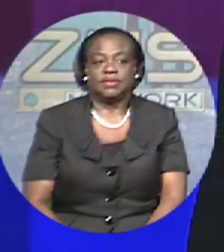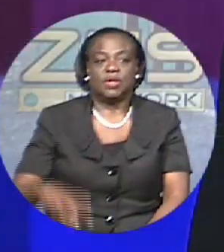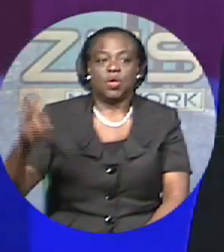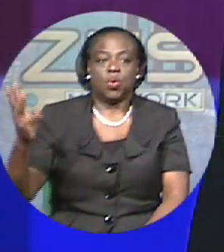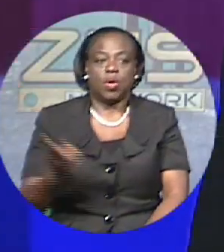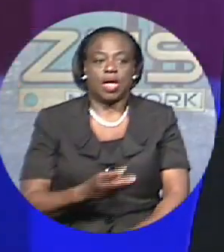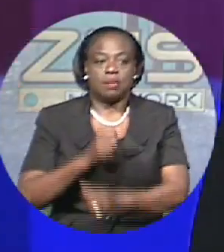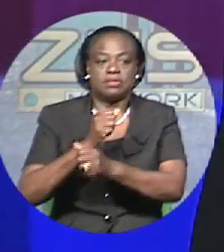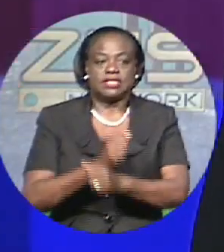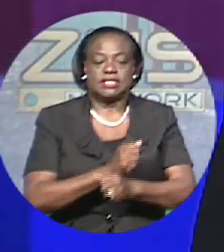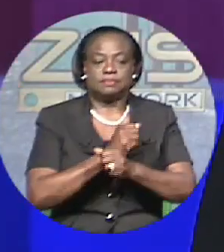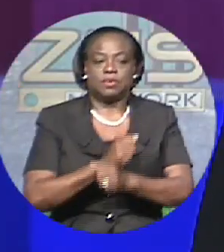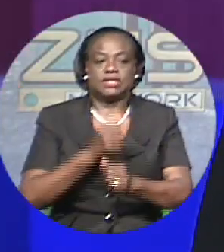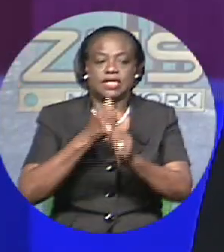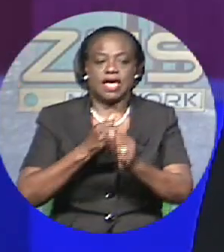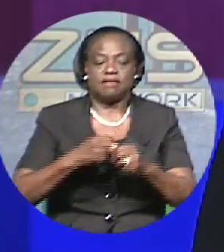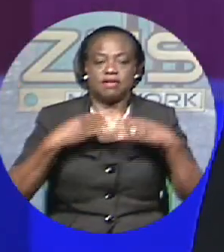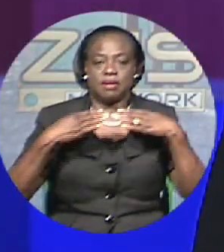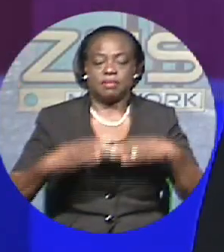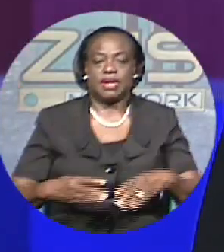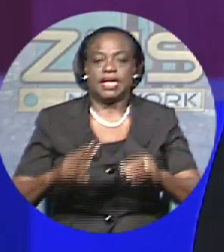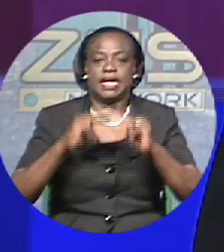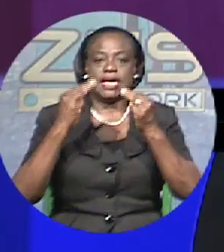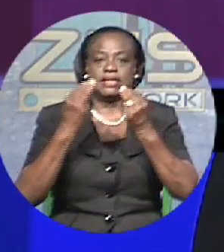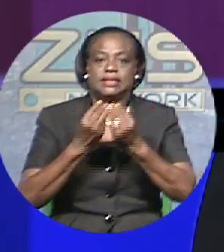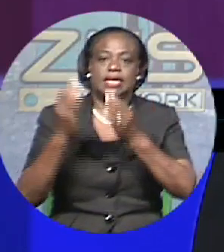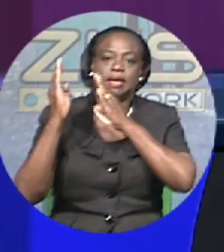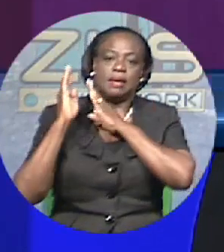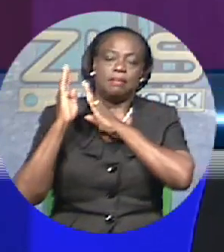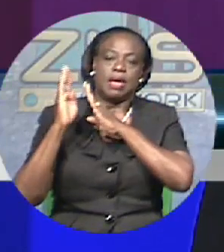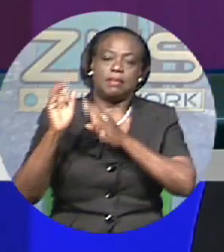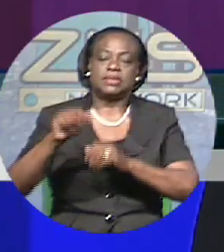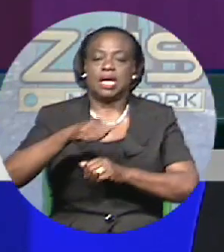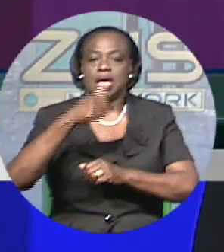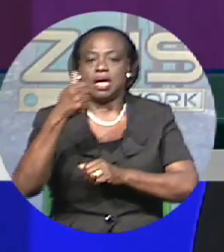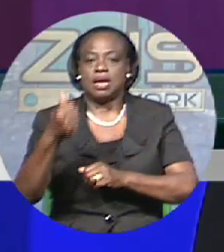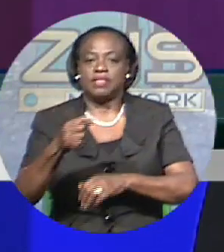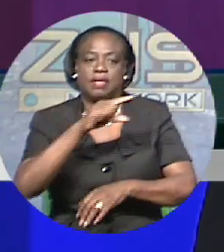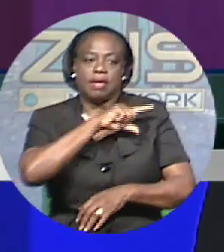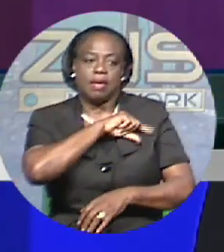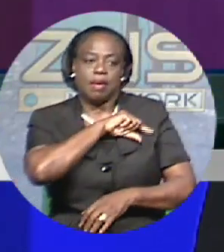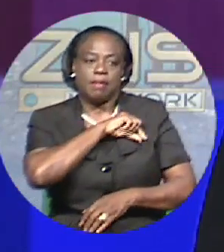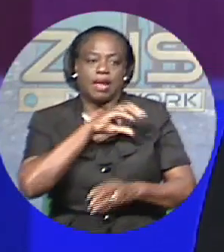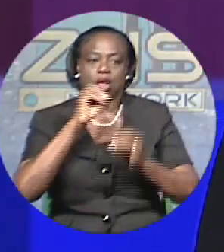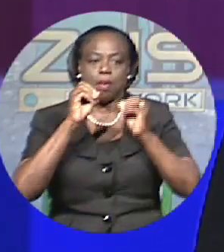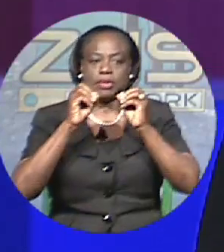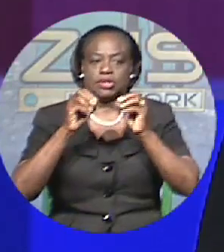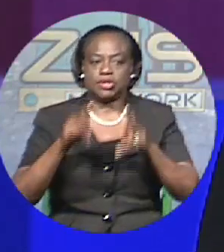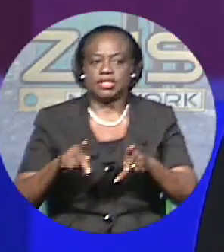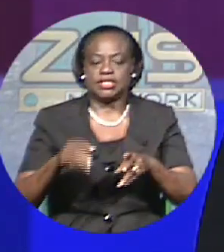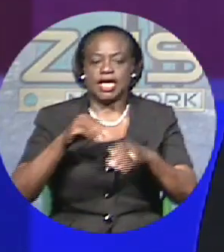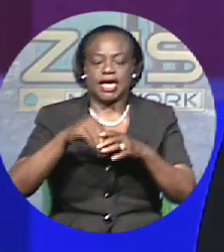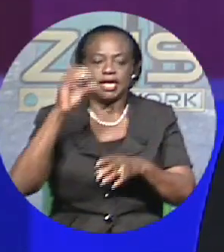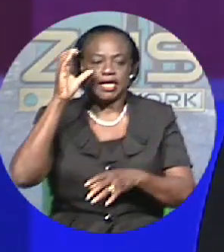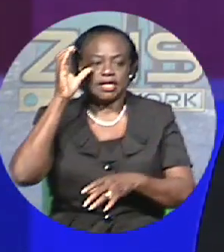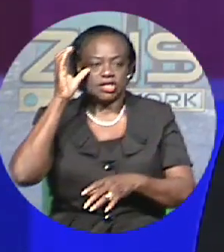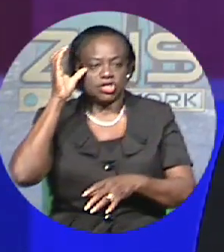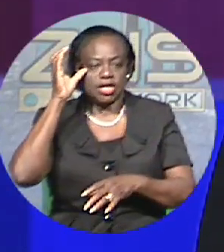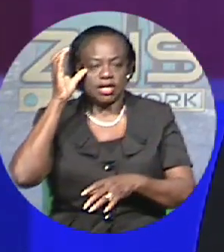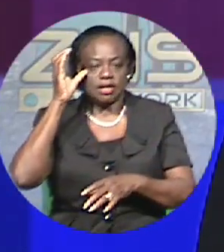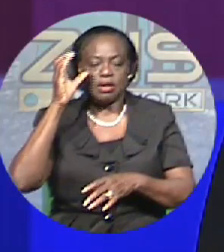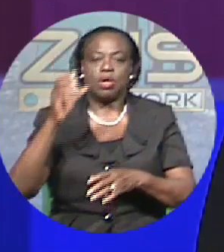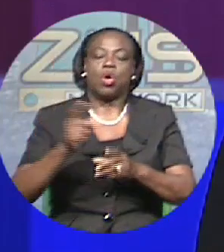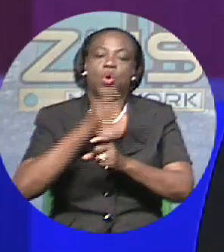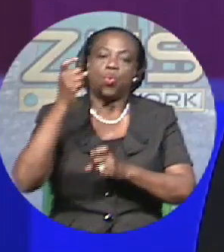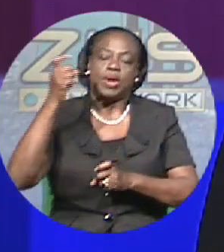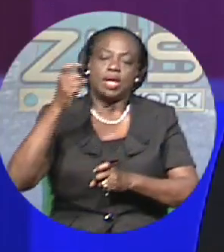Welcome to sports, everybody. Team Bahamas with another medal opportunity earlier today at the second Youth Olympic Games in Nanjing, China. After winning a